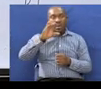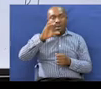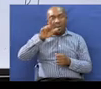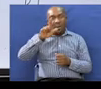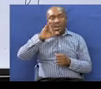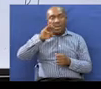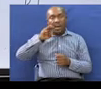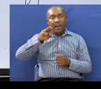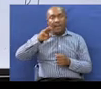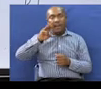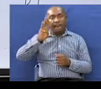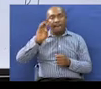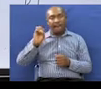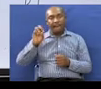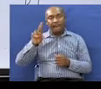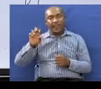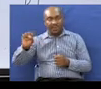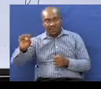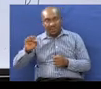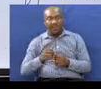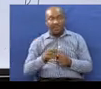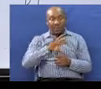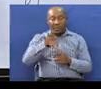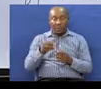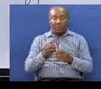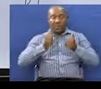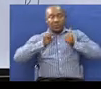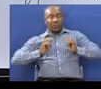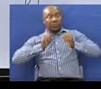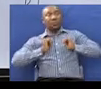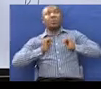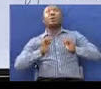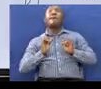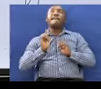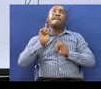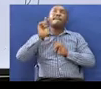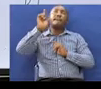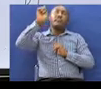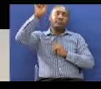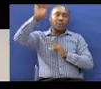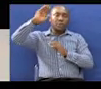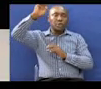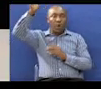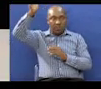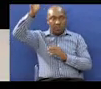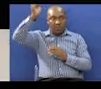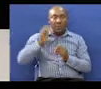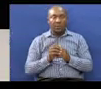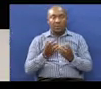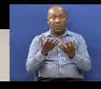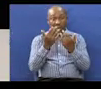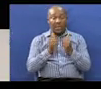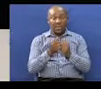Those people who climb the mountain to the top of the mountain. That is, they need oxygen in order